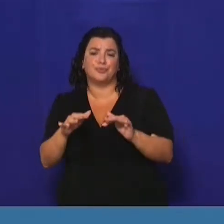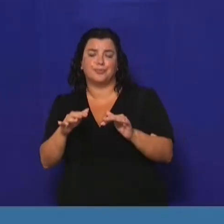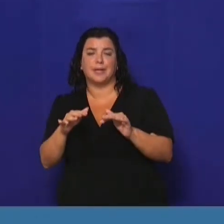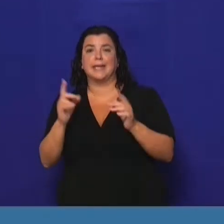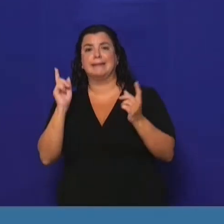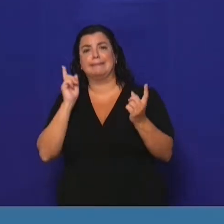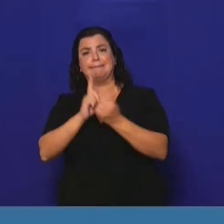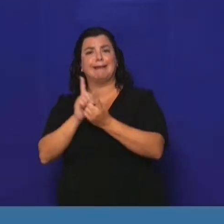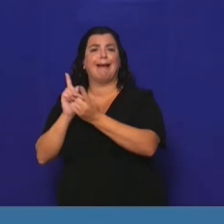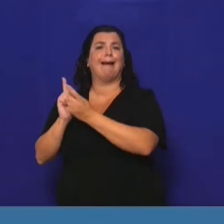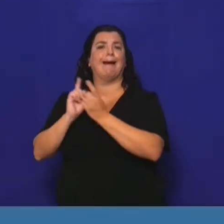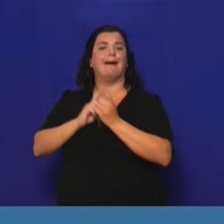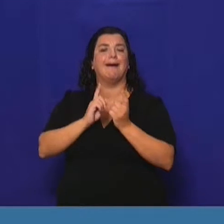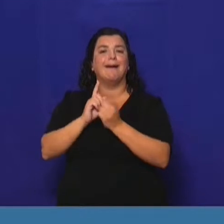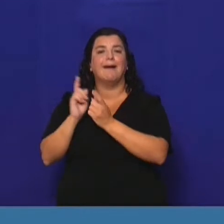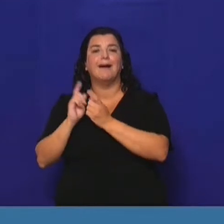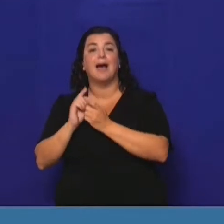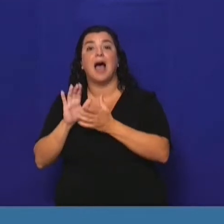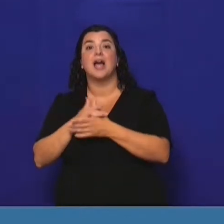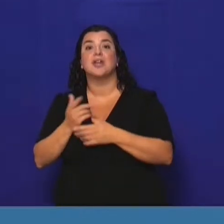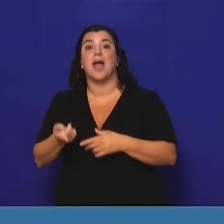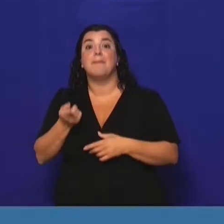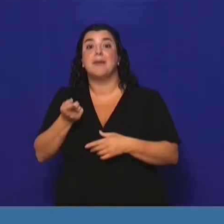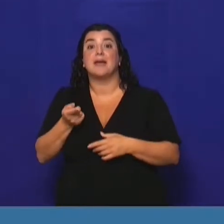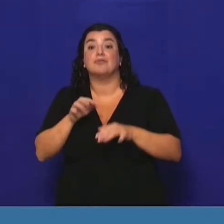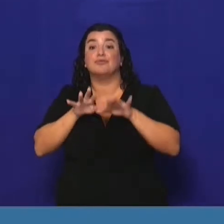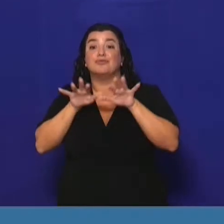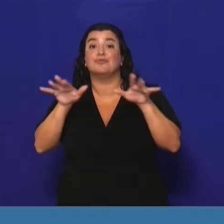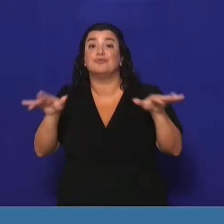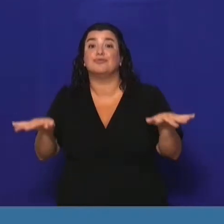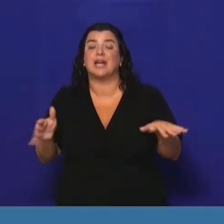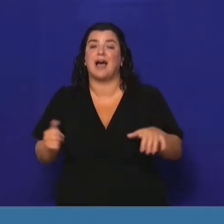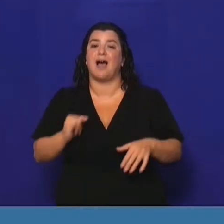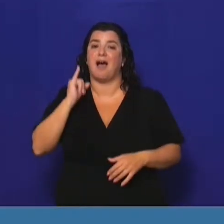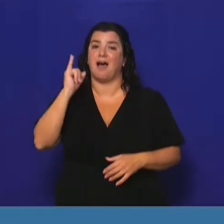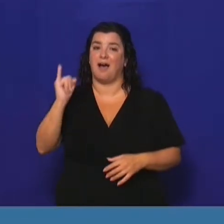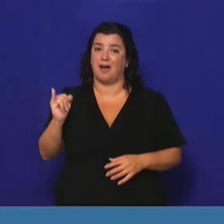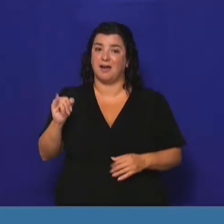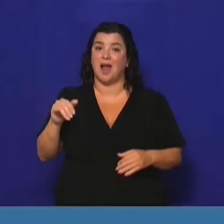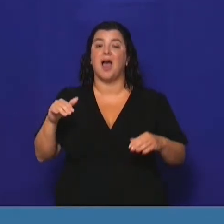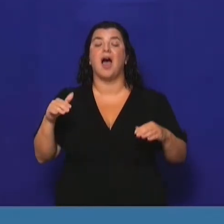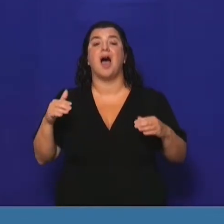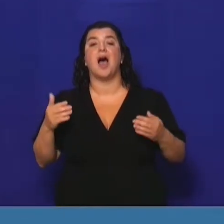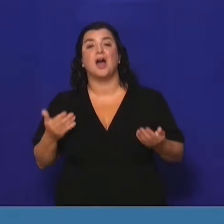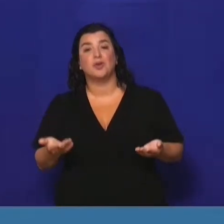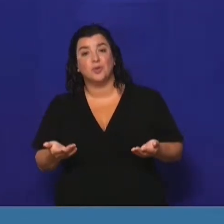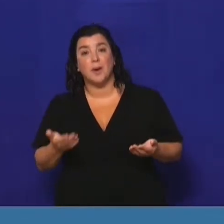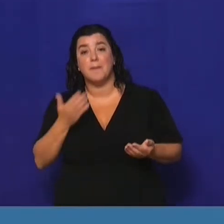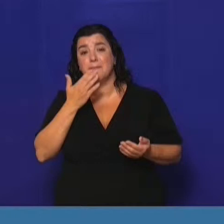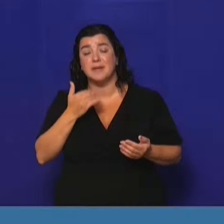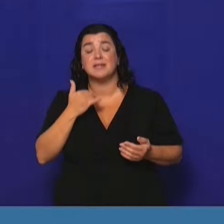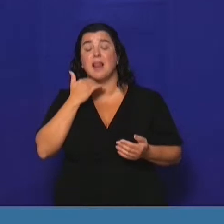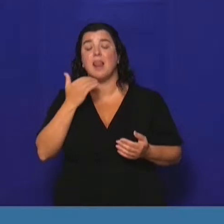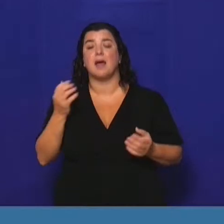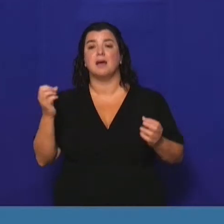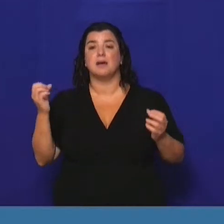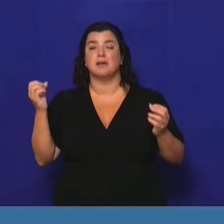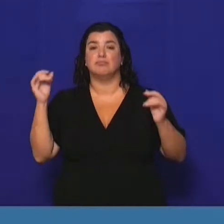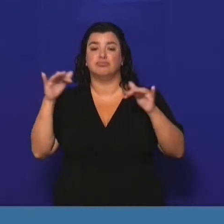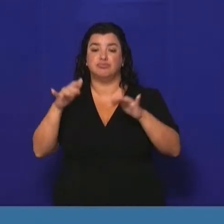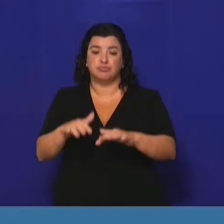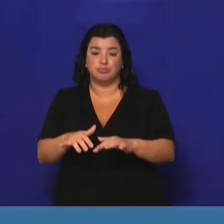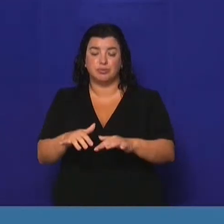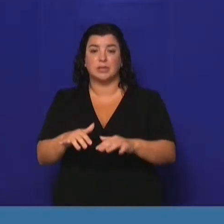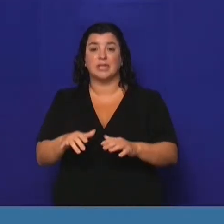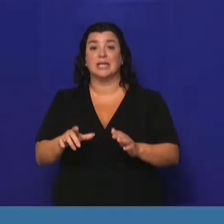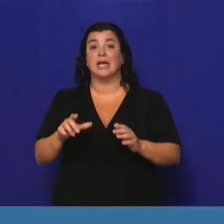l-iskola għaliex hemmhekk ħankomplu nżidu l-firxa. Ġifieri l-appell tagħna huwa li ma jsirux ġemat u l-liġi hemm barra l-iskola,